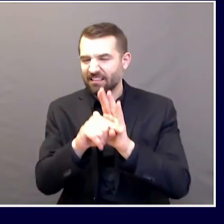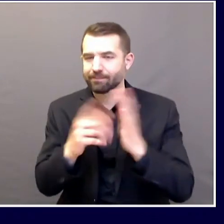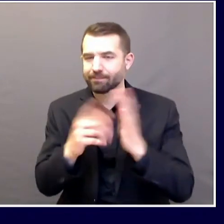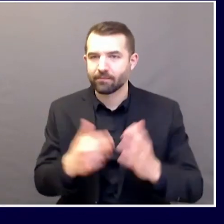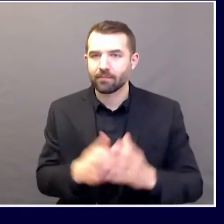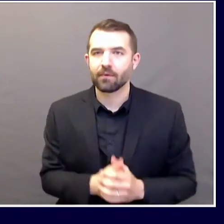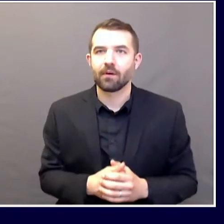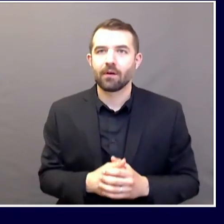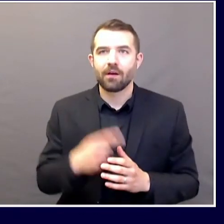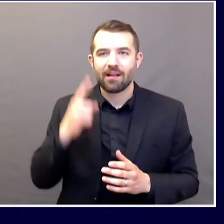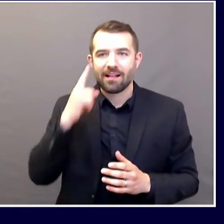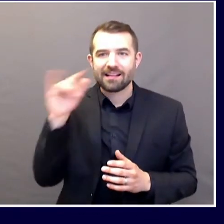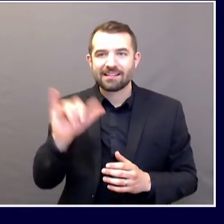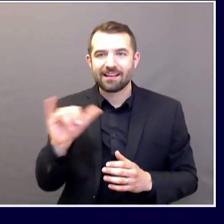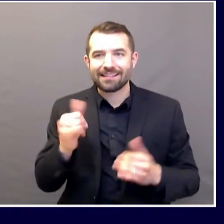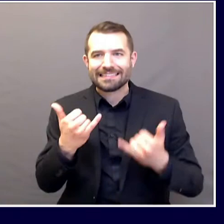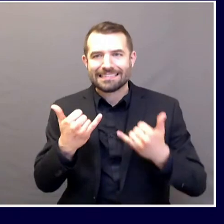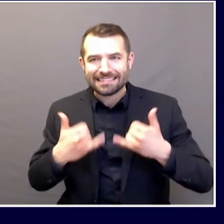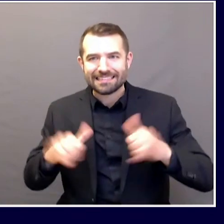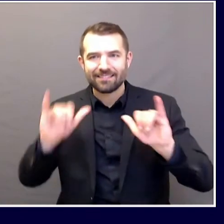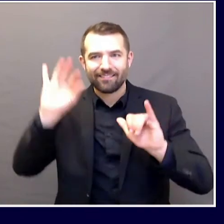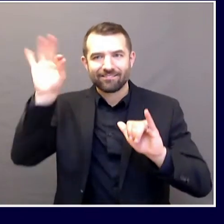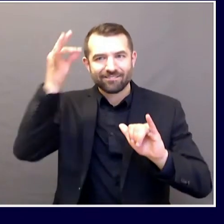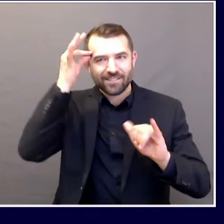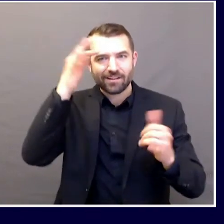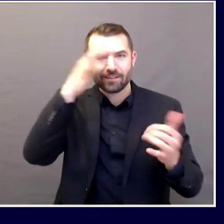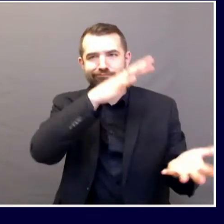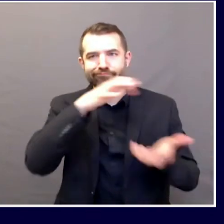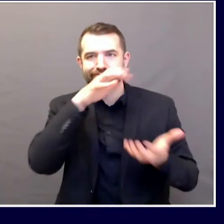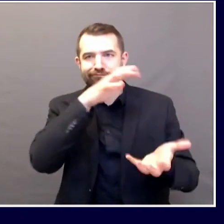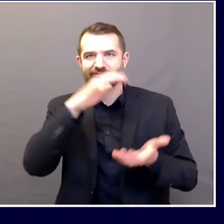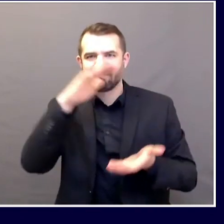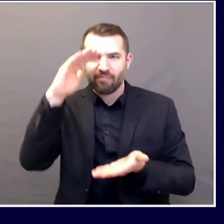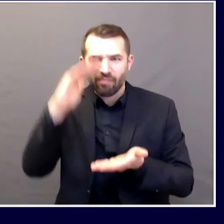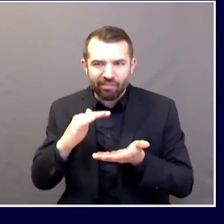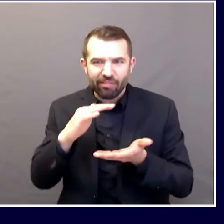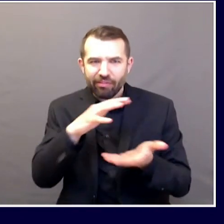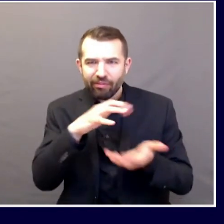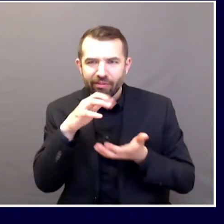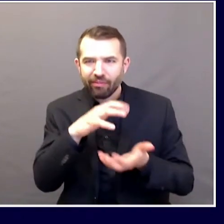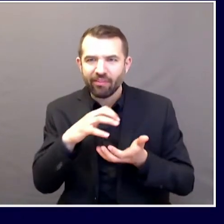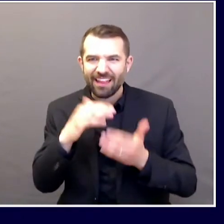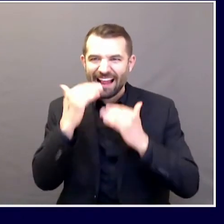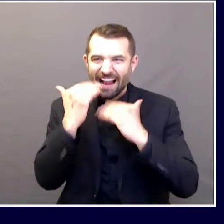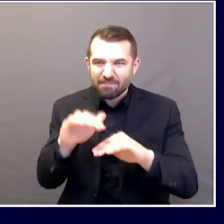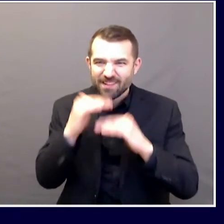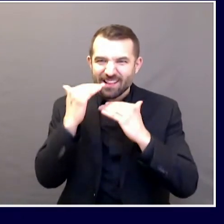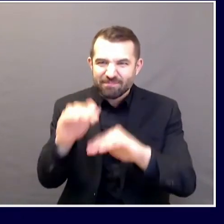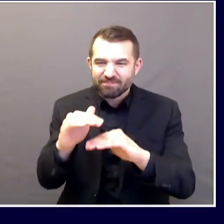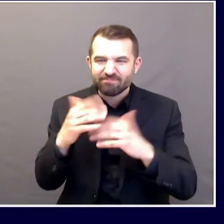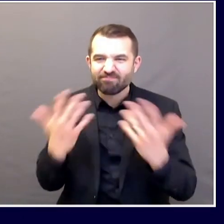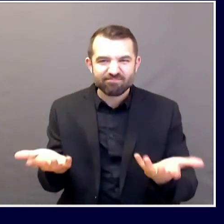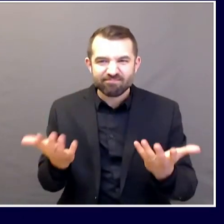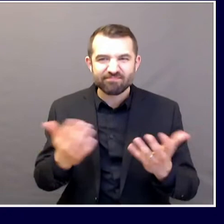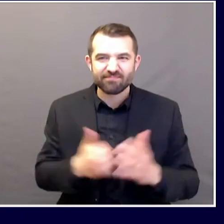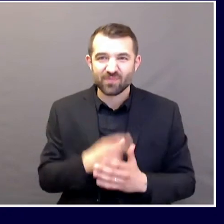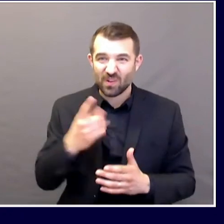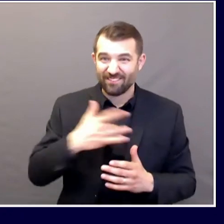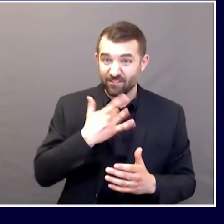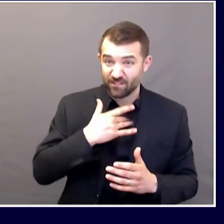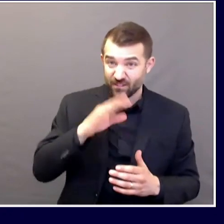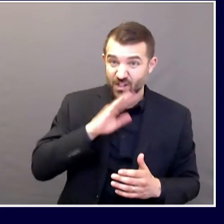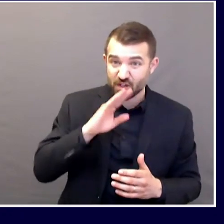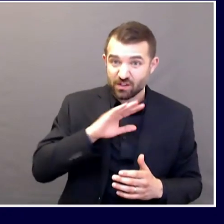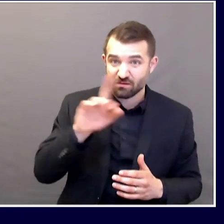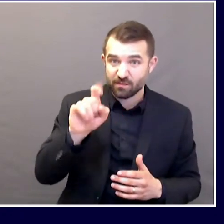your end, especially given the acceleration of our rollout, that we're not still getting a larger increase in